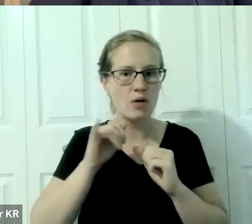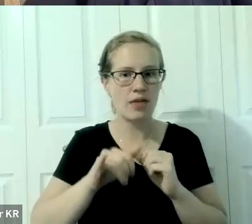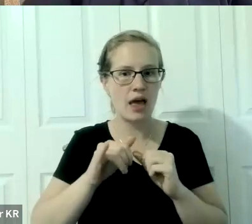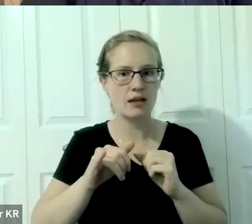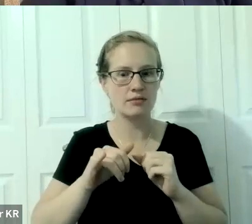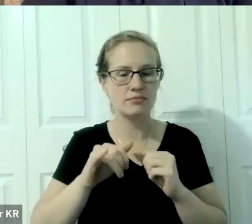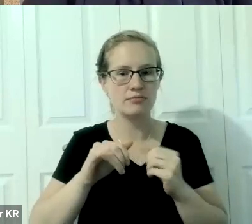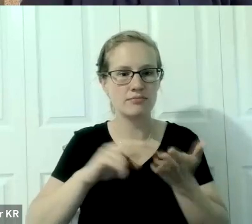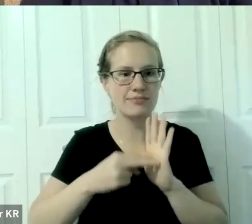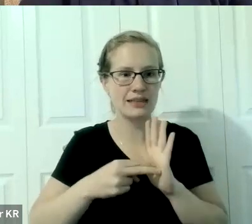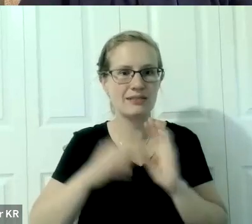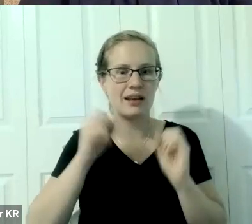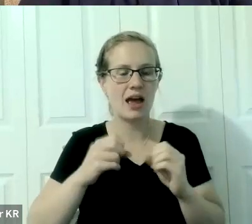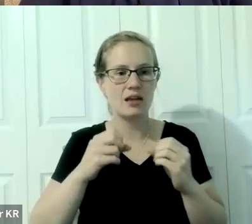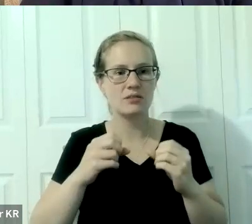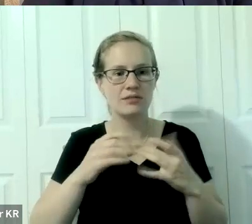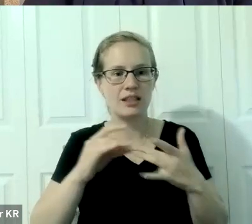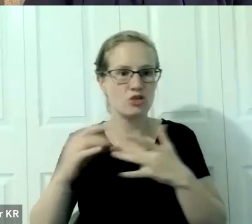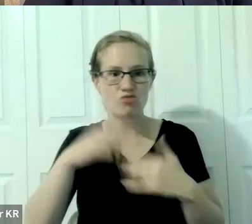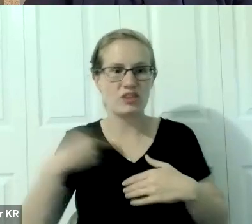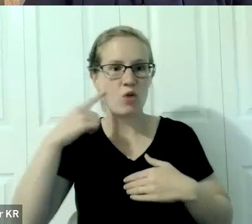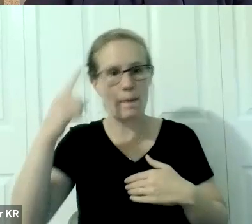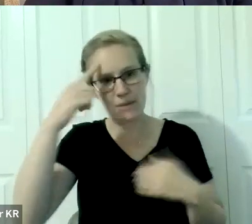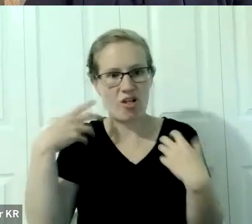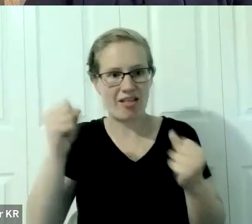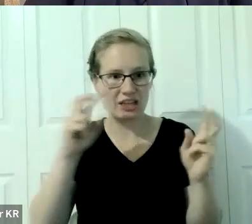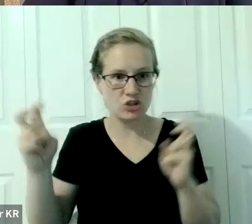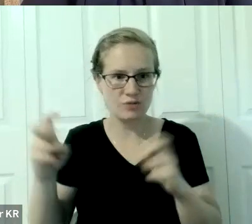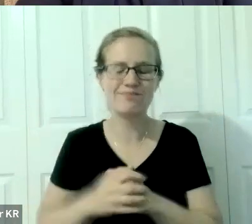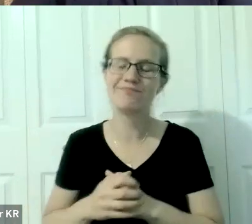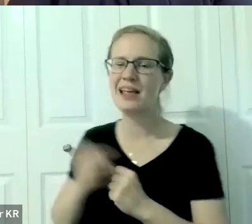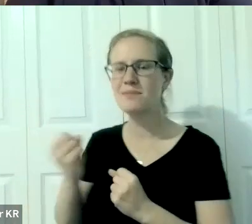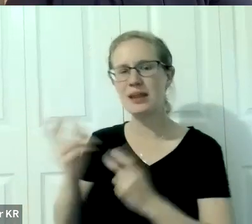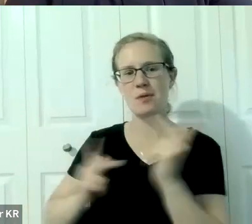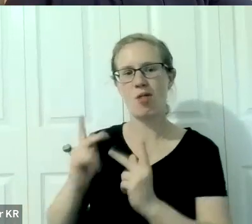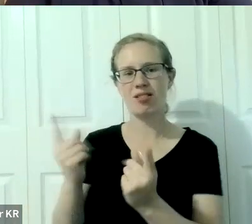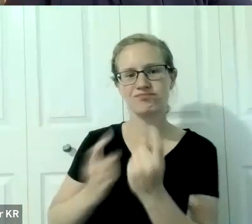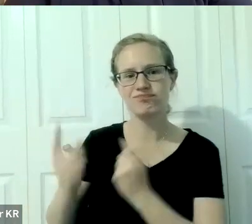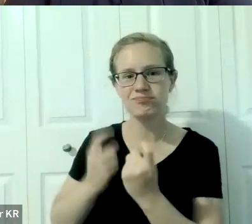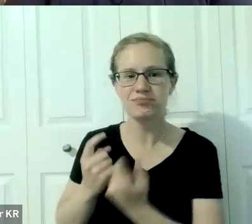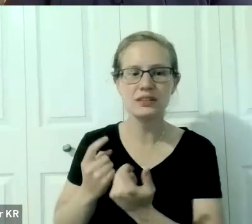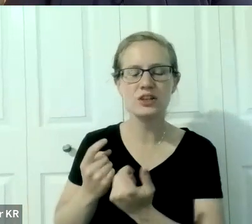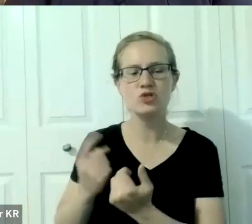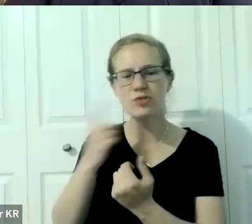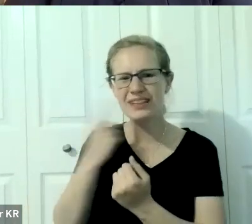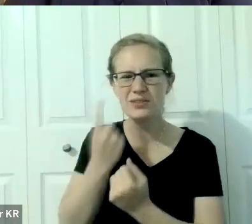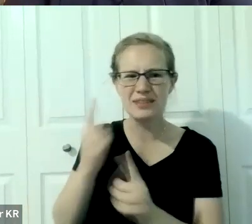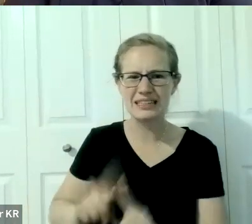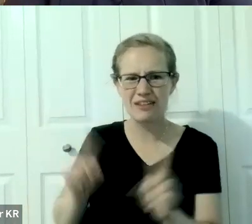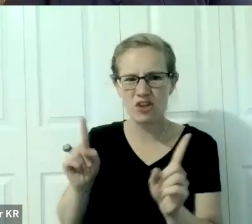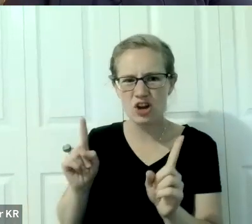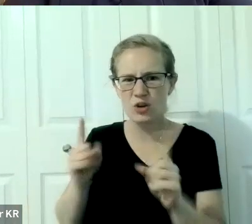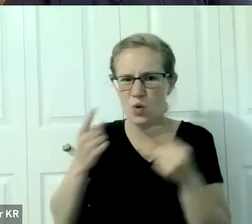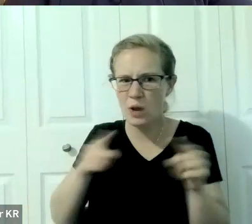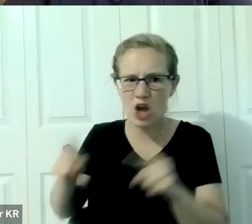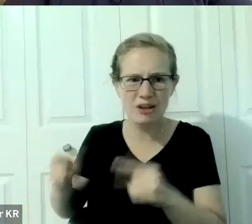for mental health issues to emerge. So do you see, I get this question a lot when I go around talking too. Do you think there's something different going